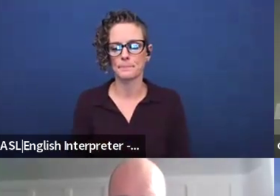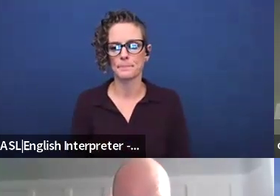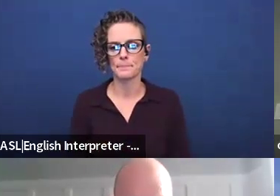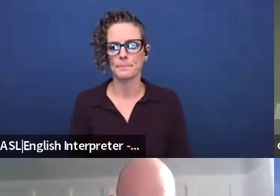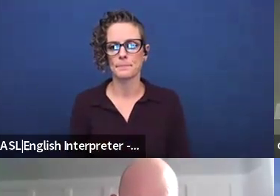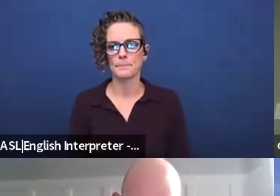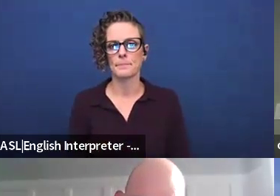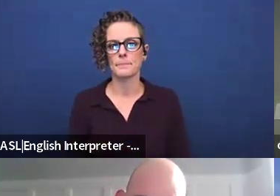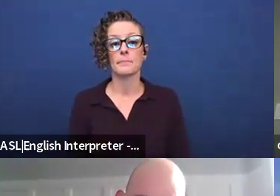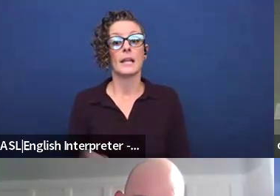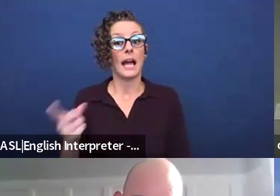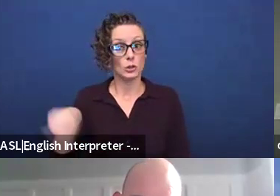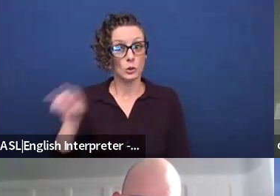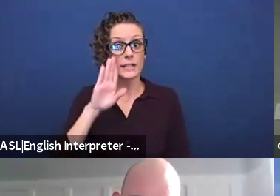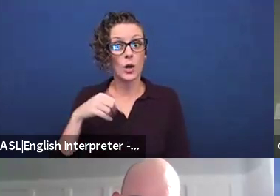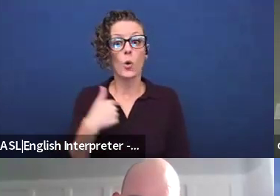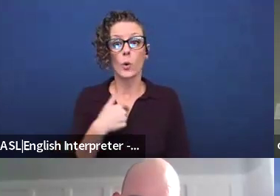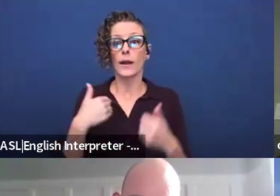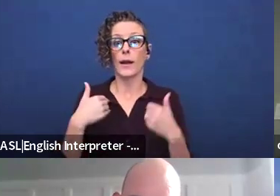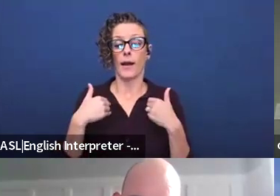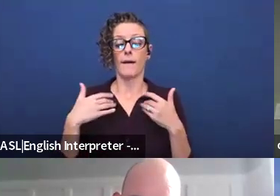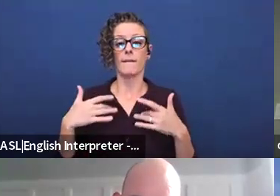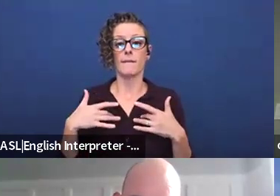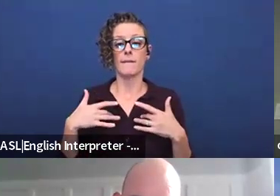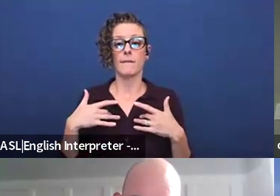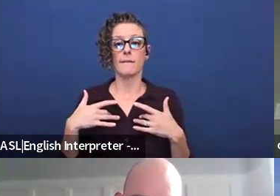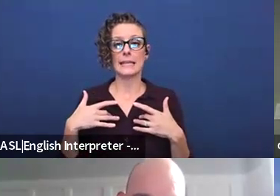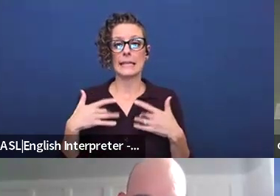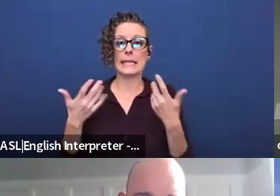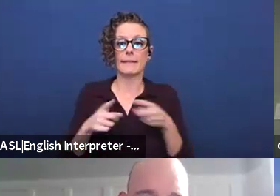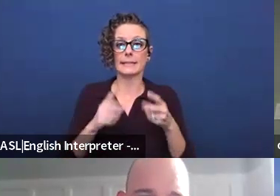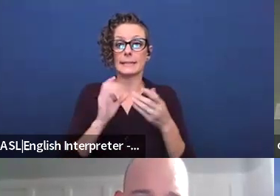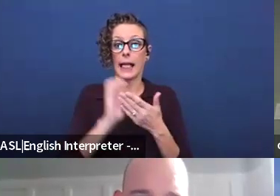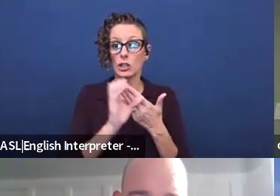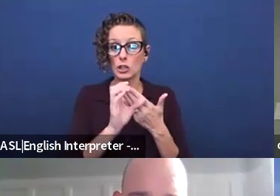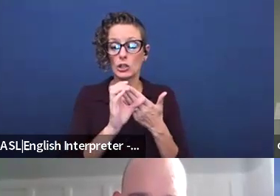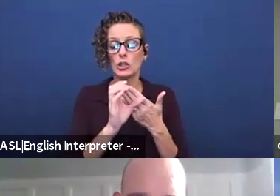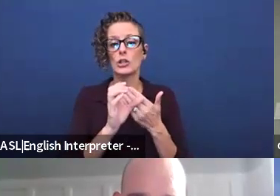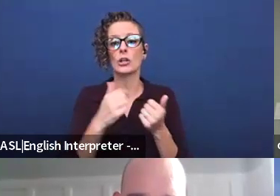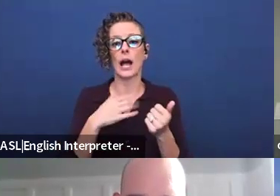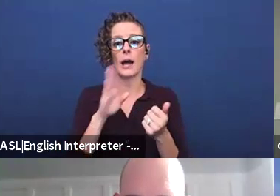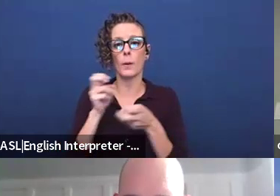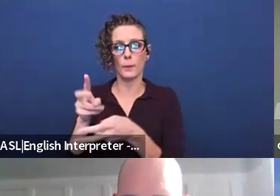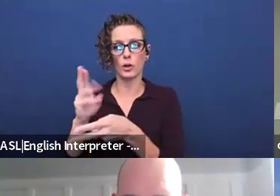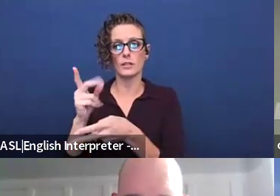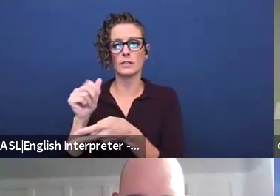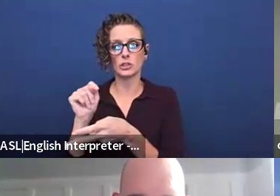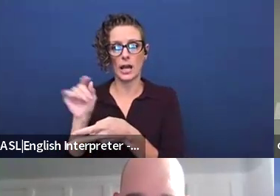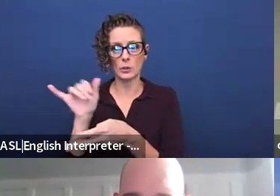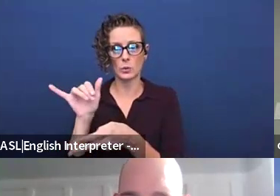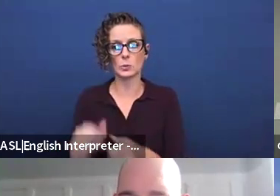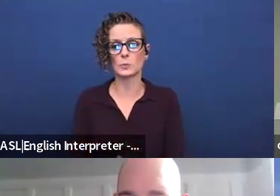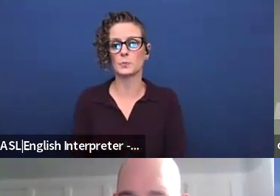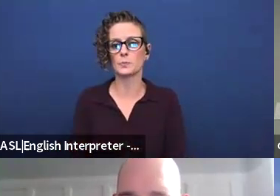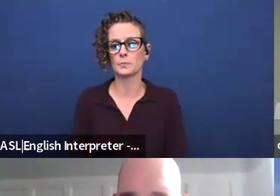And as you guys also know, we have our events calendar that I will also drop into the chat